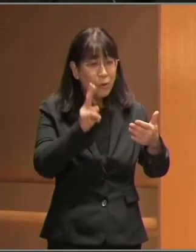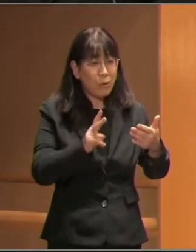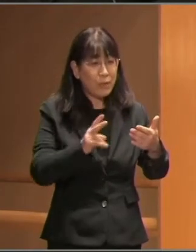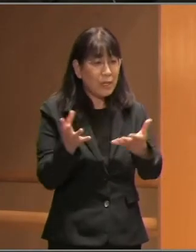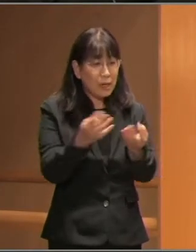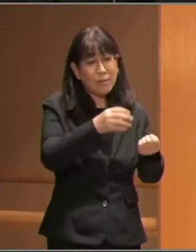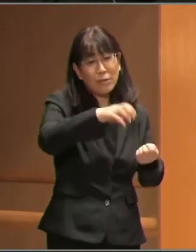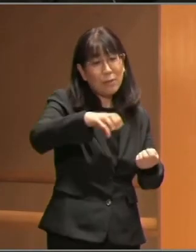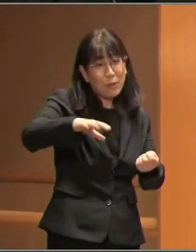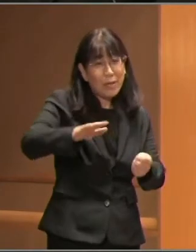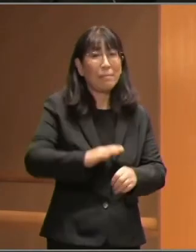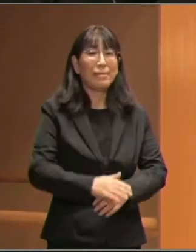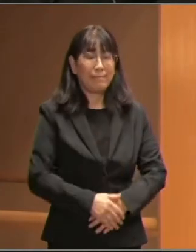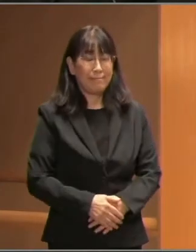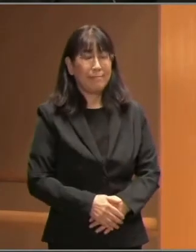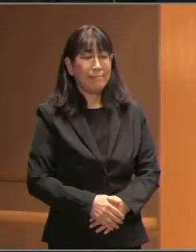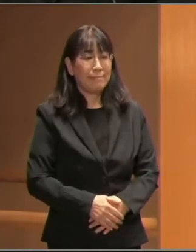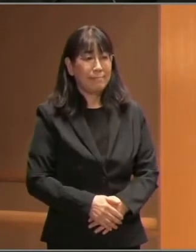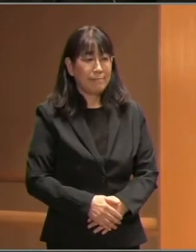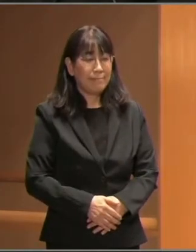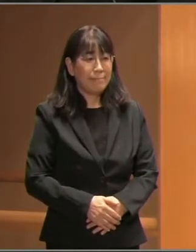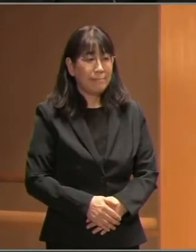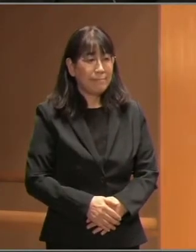paper washi manufacturers in Japan.